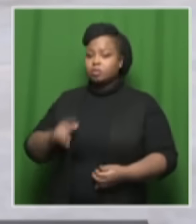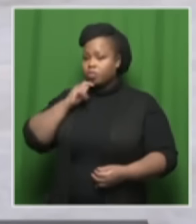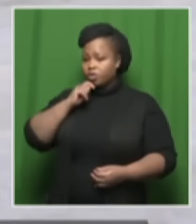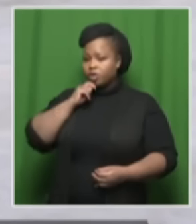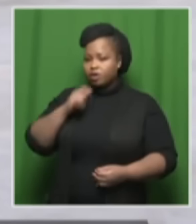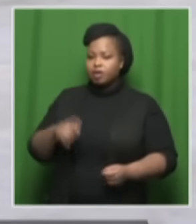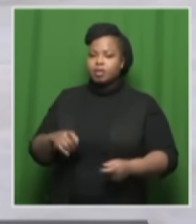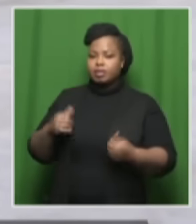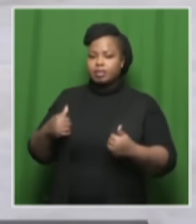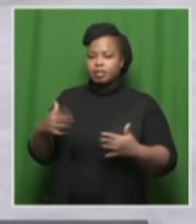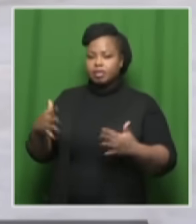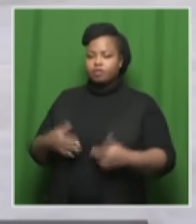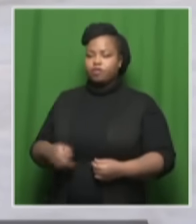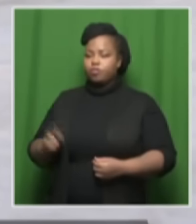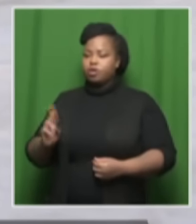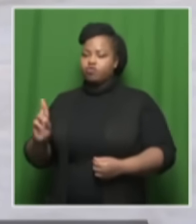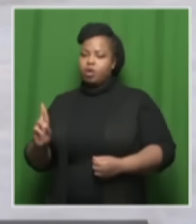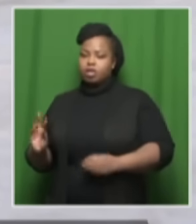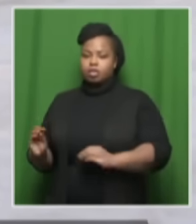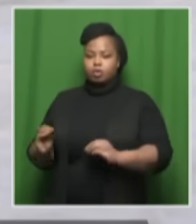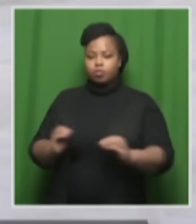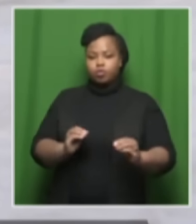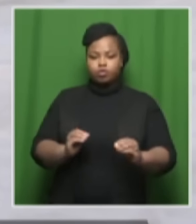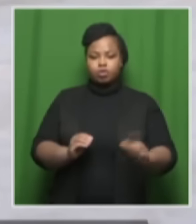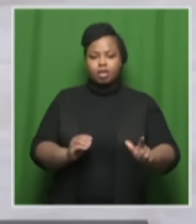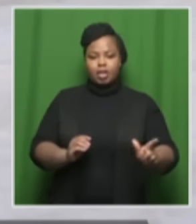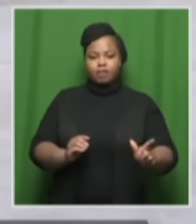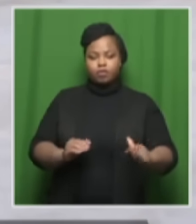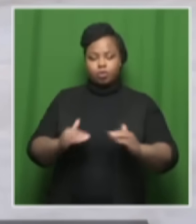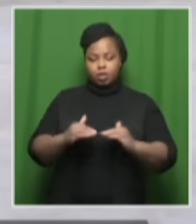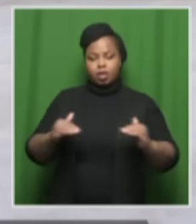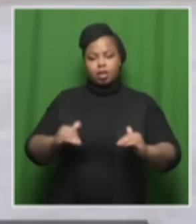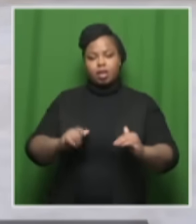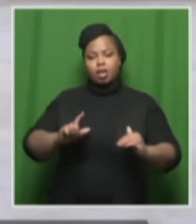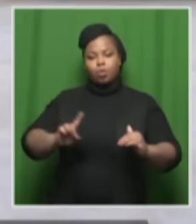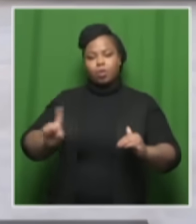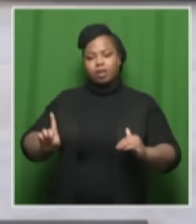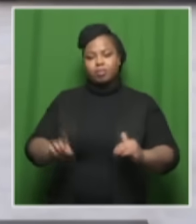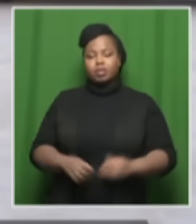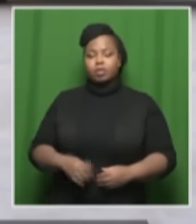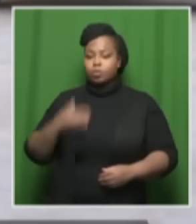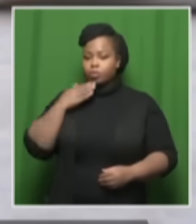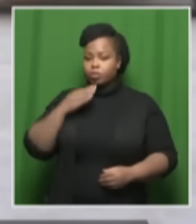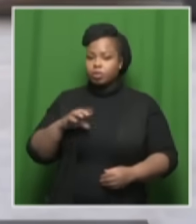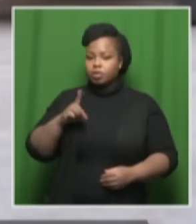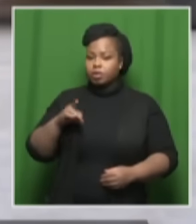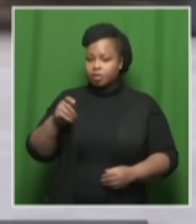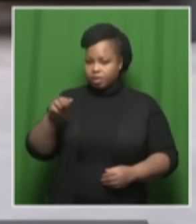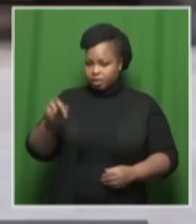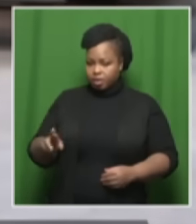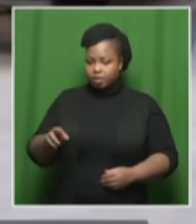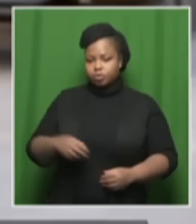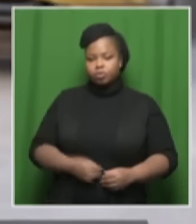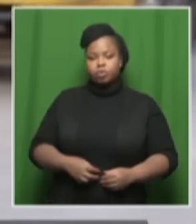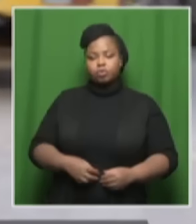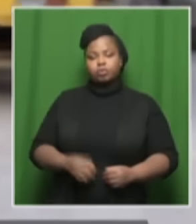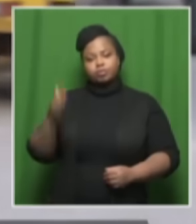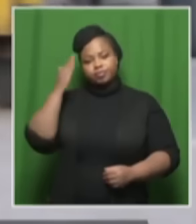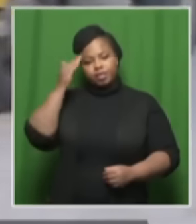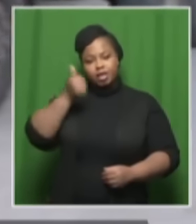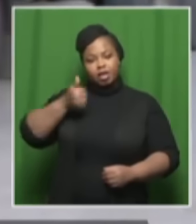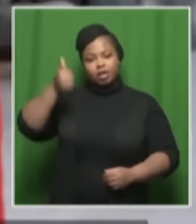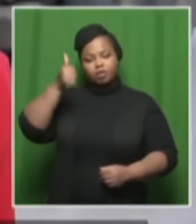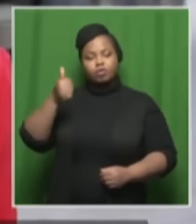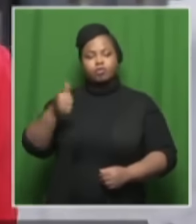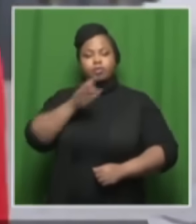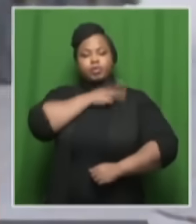to the left and right now on level 1 of the building. But I'm joined this morning by Colin Deiner, who is the head of management for